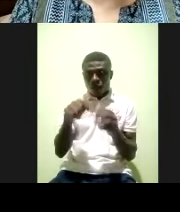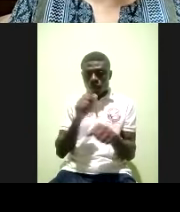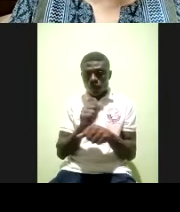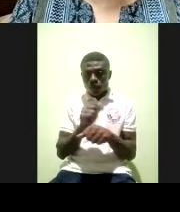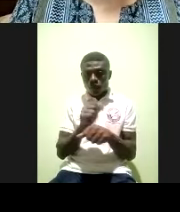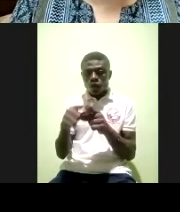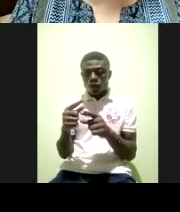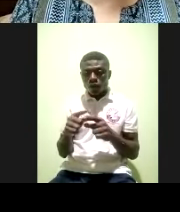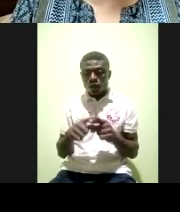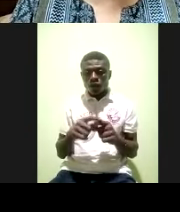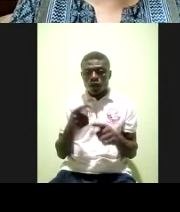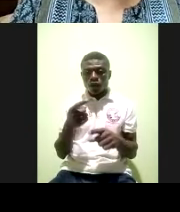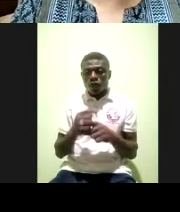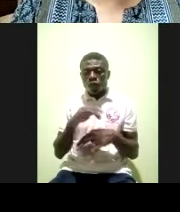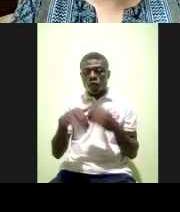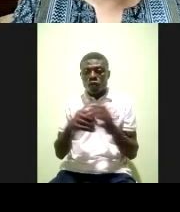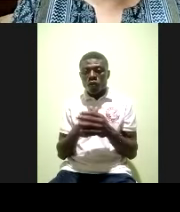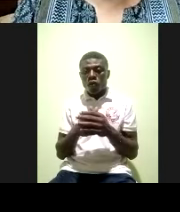letters from the sentences.